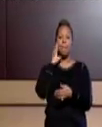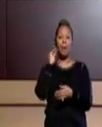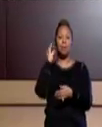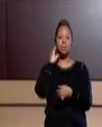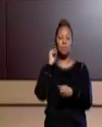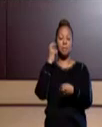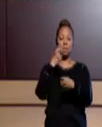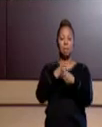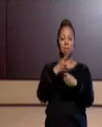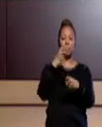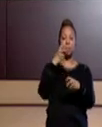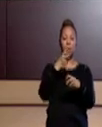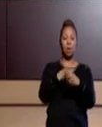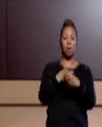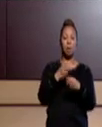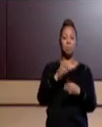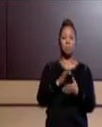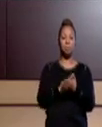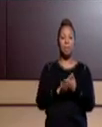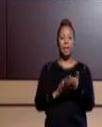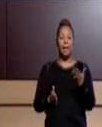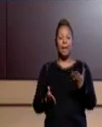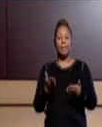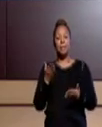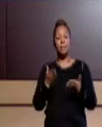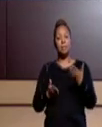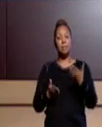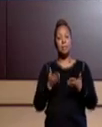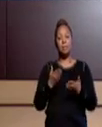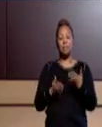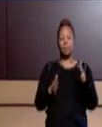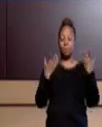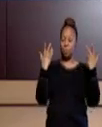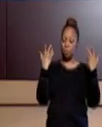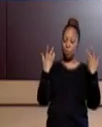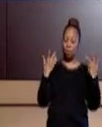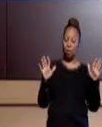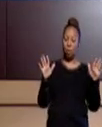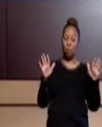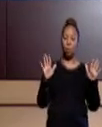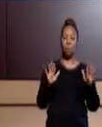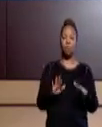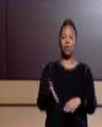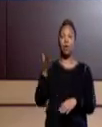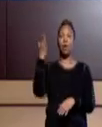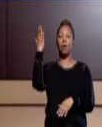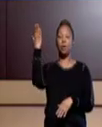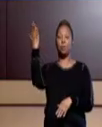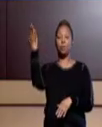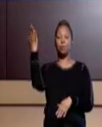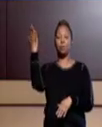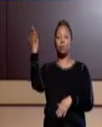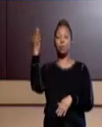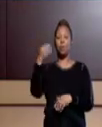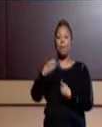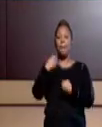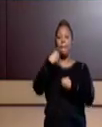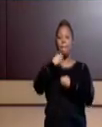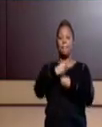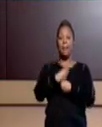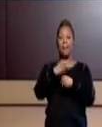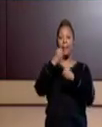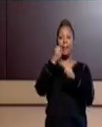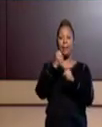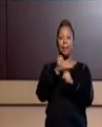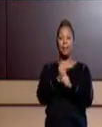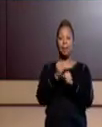When our backs were against the wall, and it looked as if it was over. You made a way. Yes,